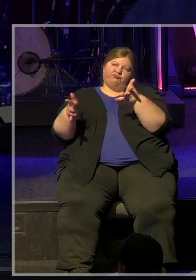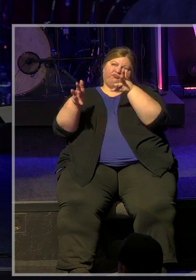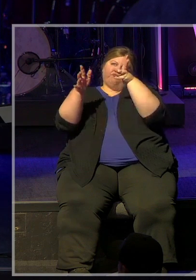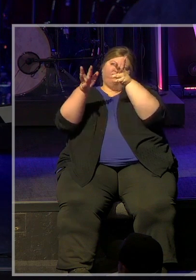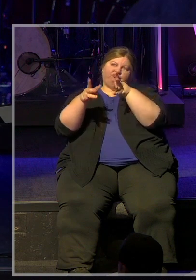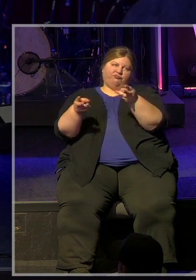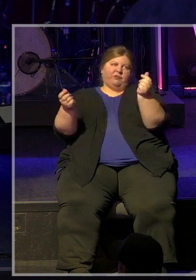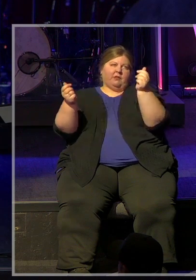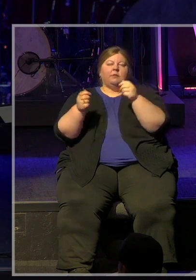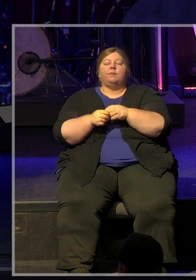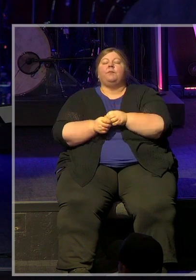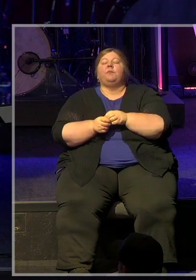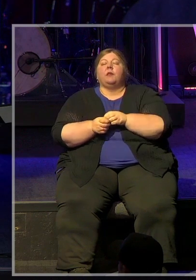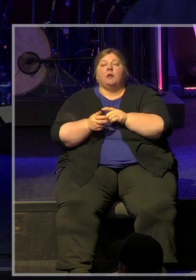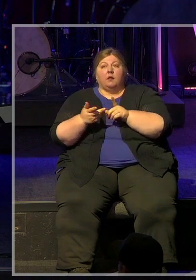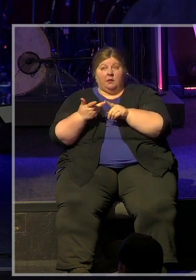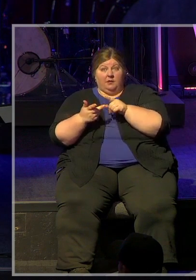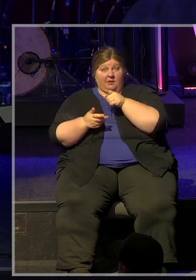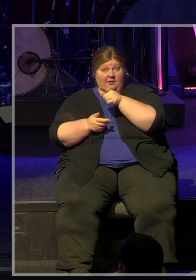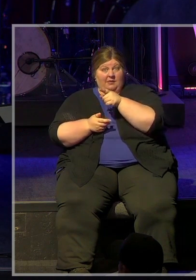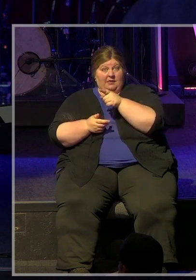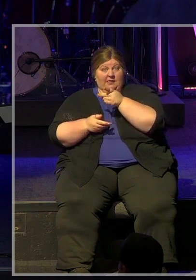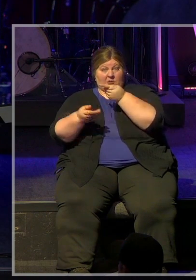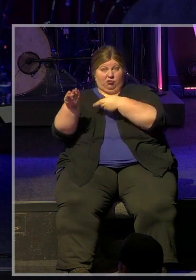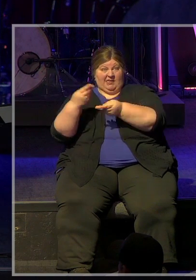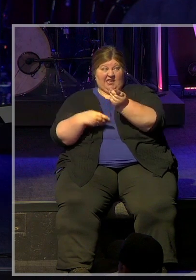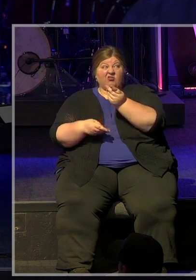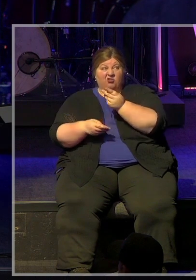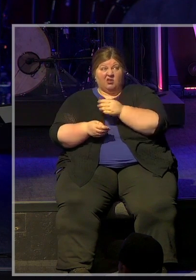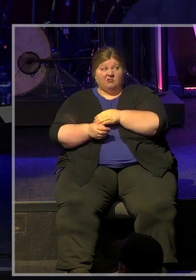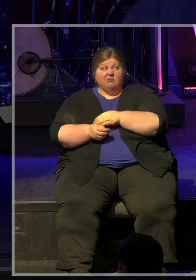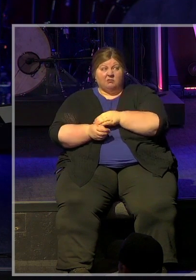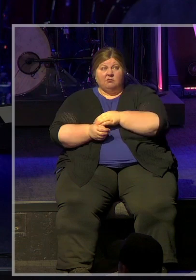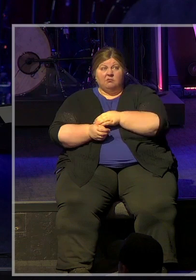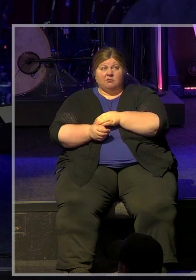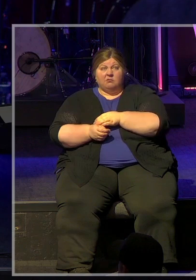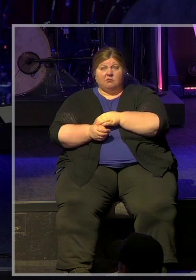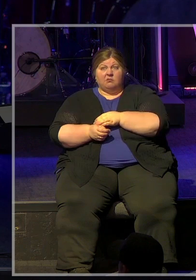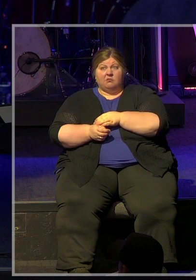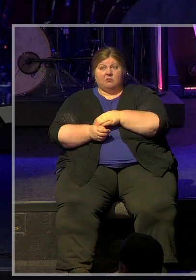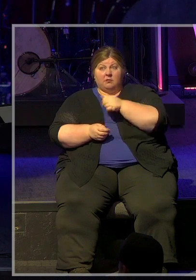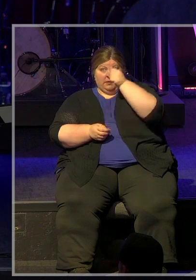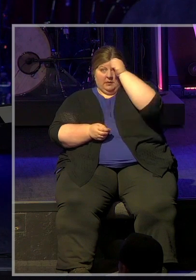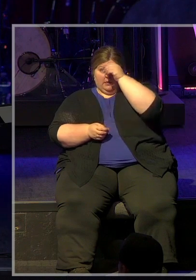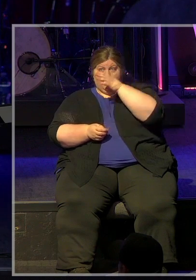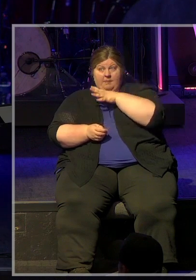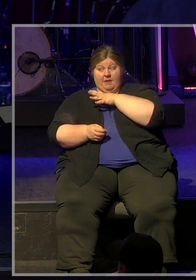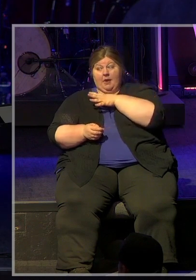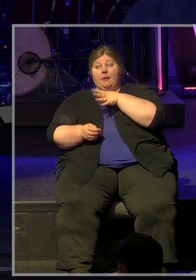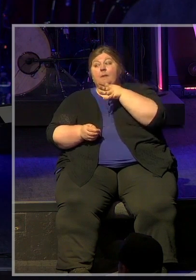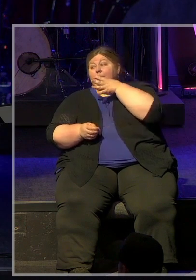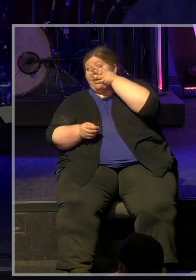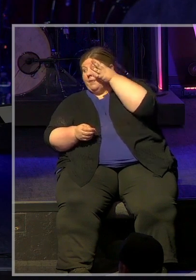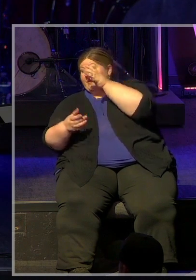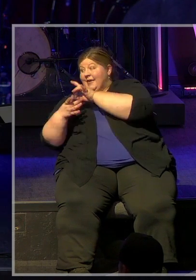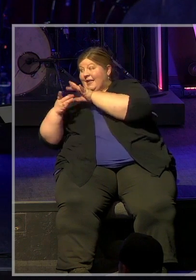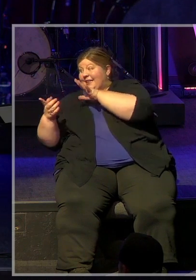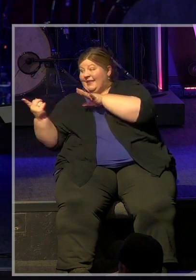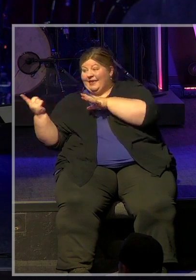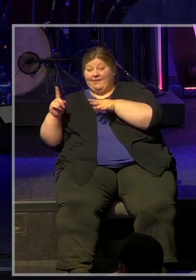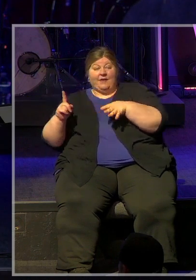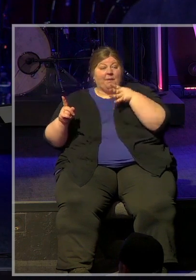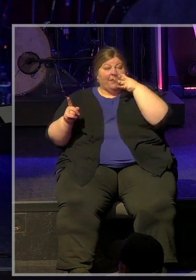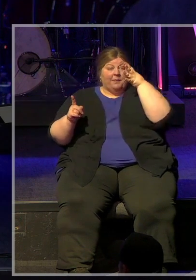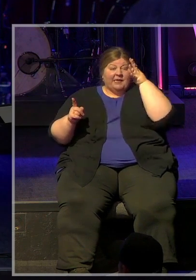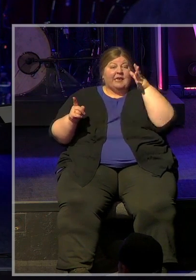away. Another thing here is it's a transaction, right? Man leaves mom and dad's house. Woman leaves mom